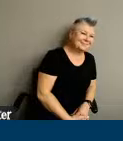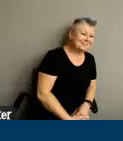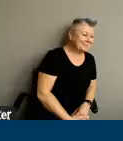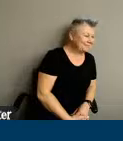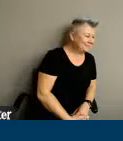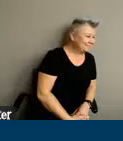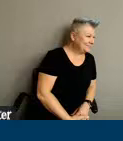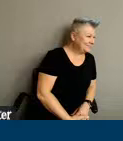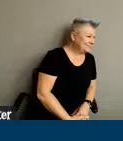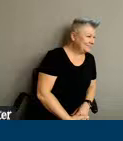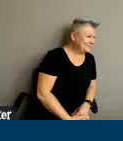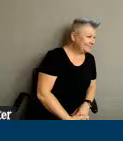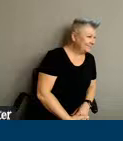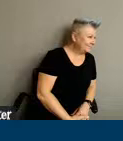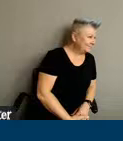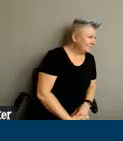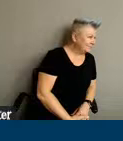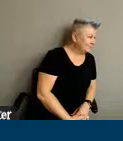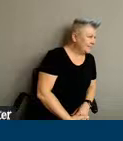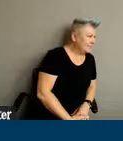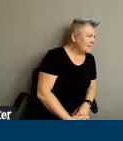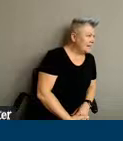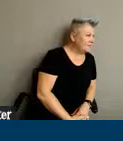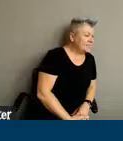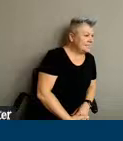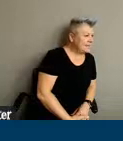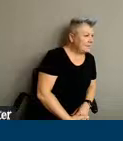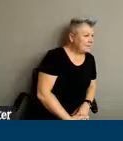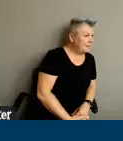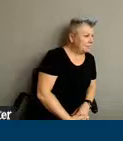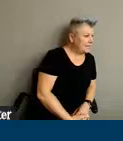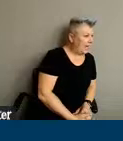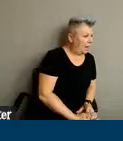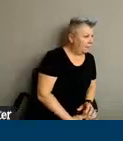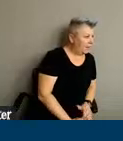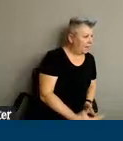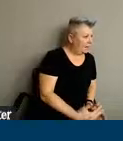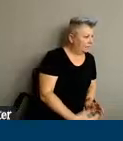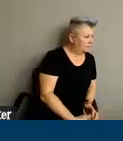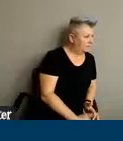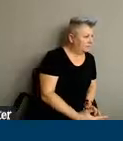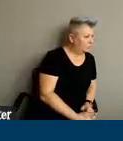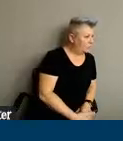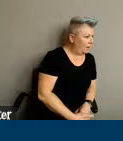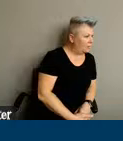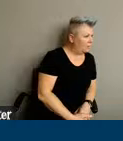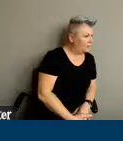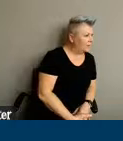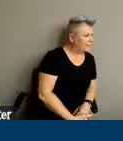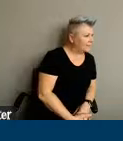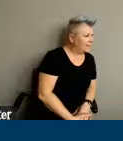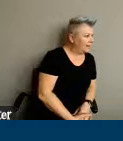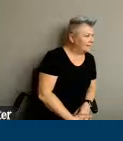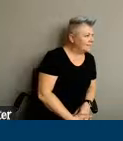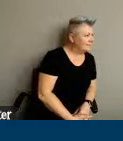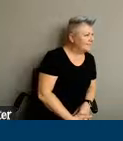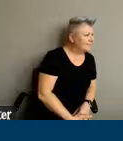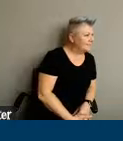this your group? Okay, so you and your group, put your post-its here.